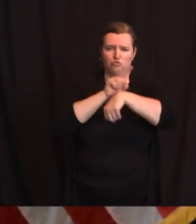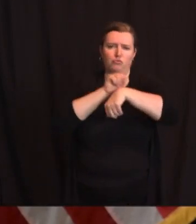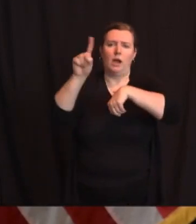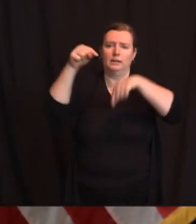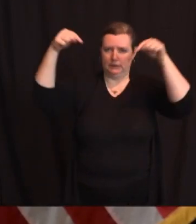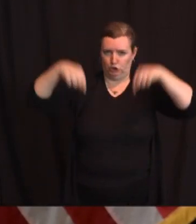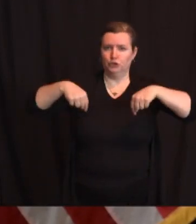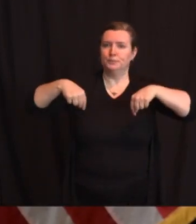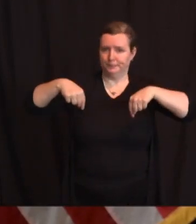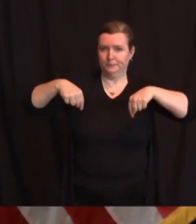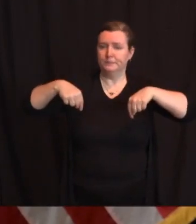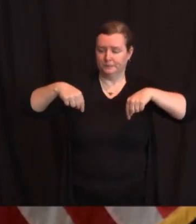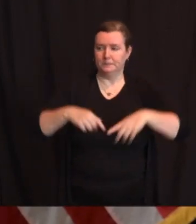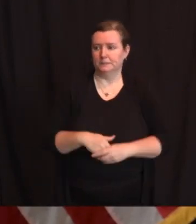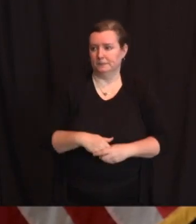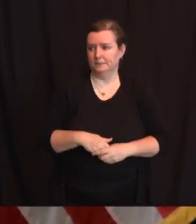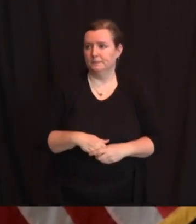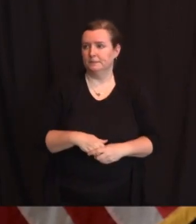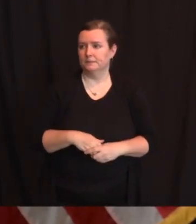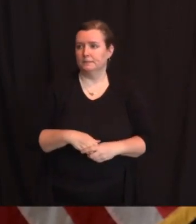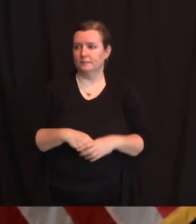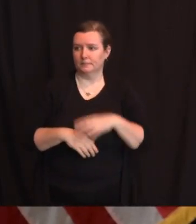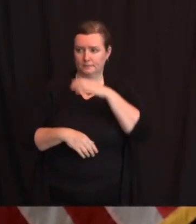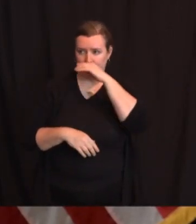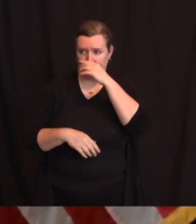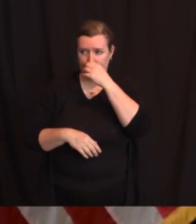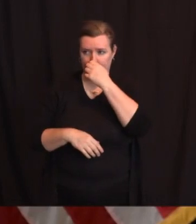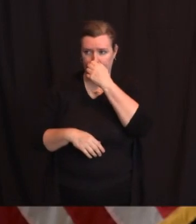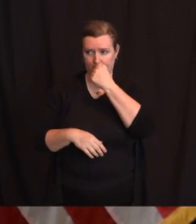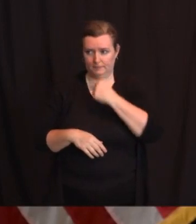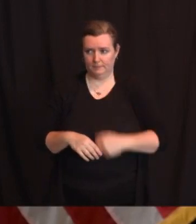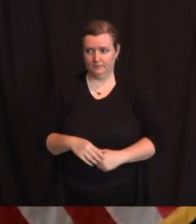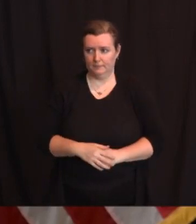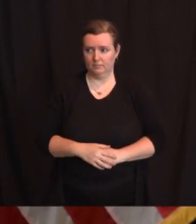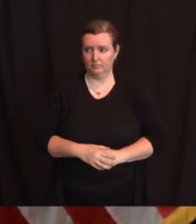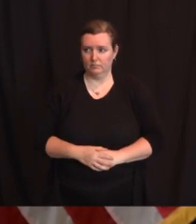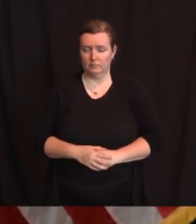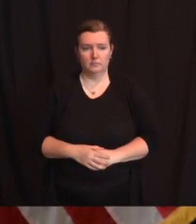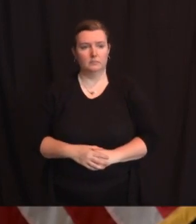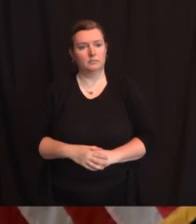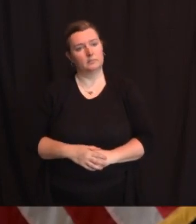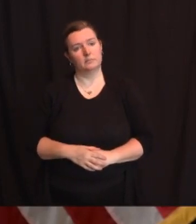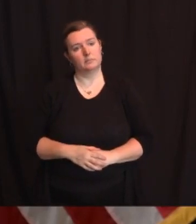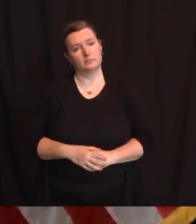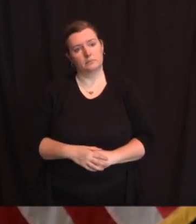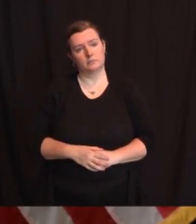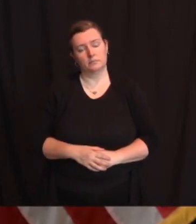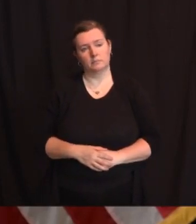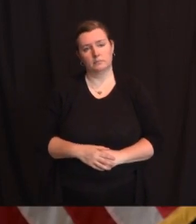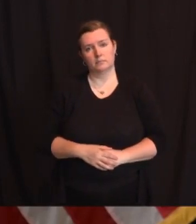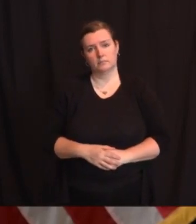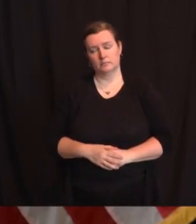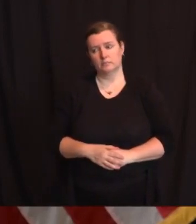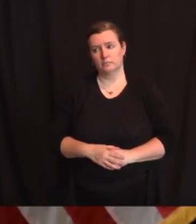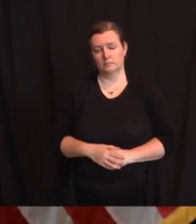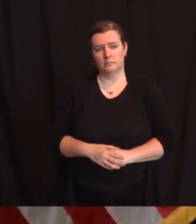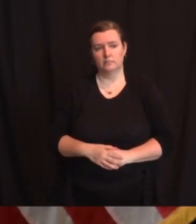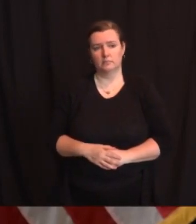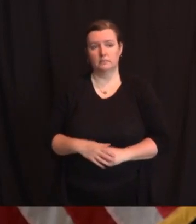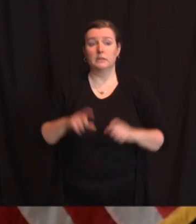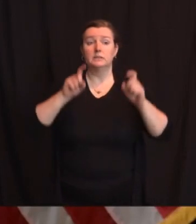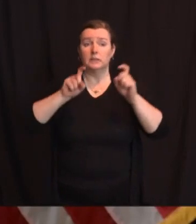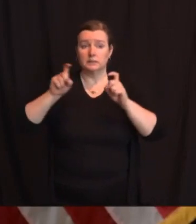specific on this today, but, you know, going through the testing and contact tracing plan with you all today